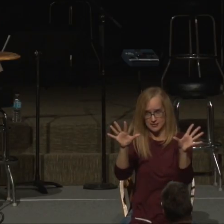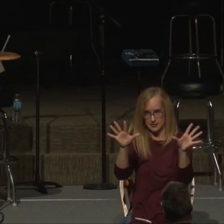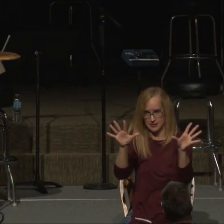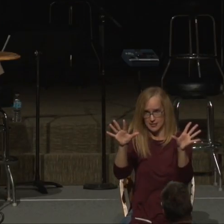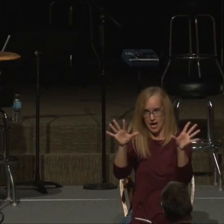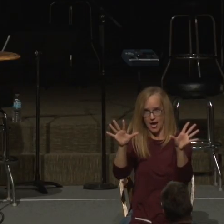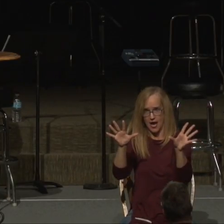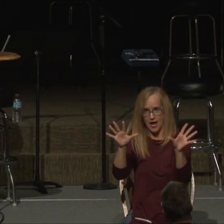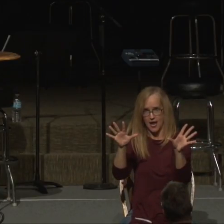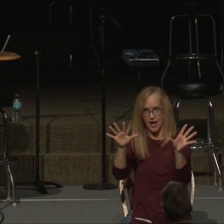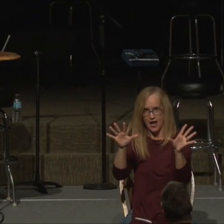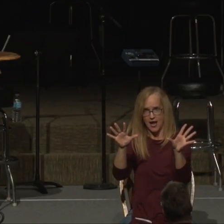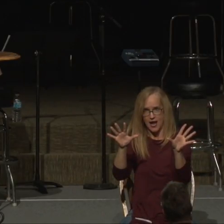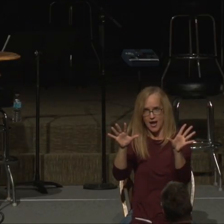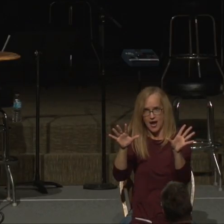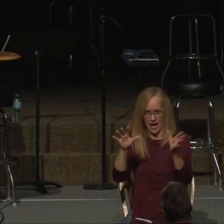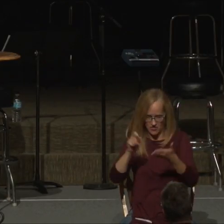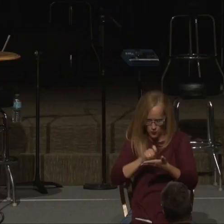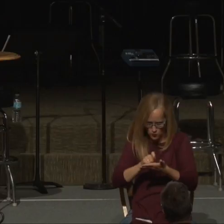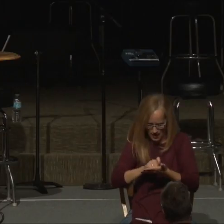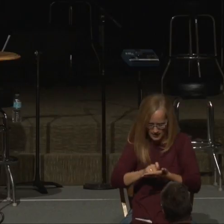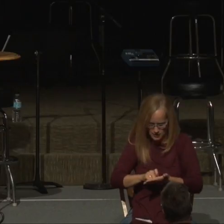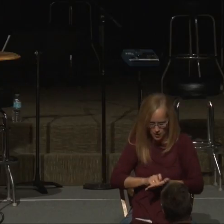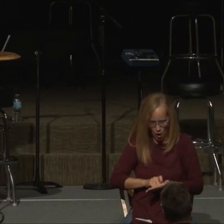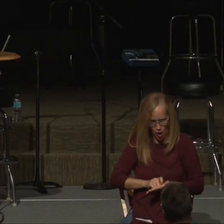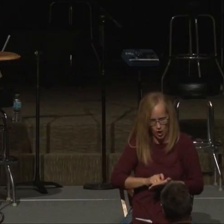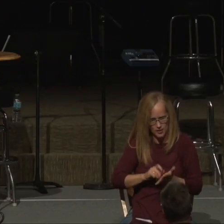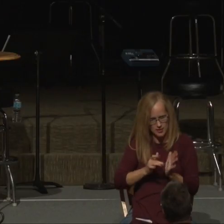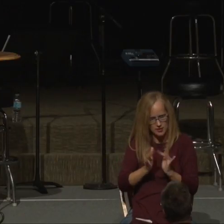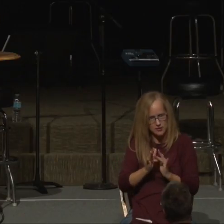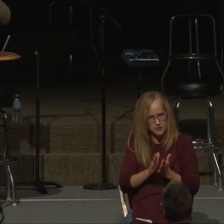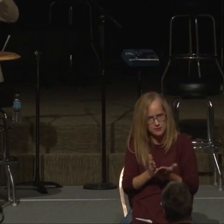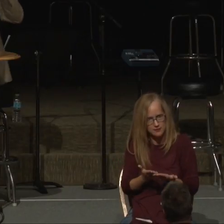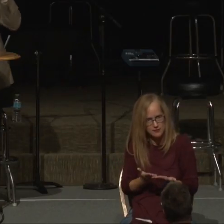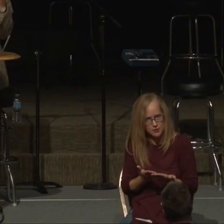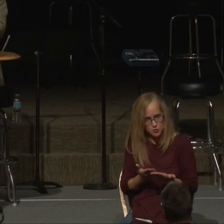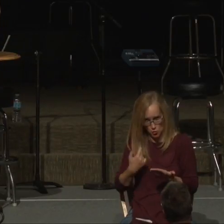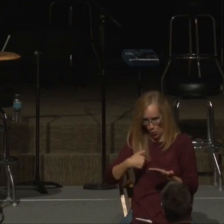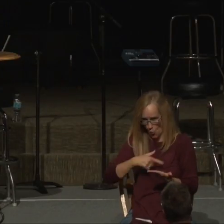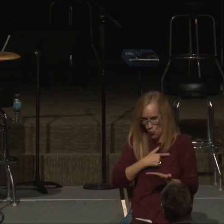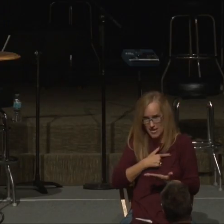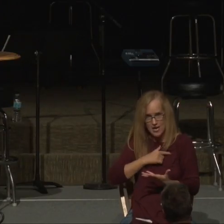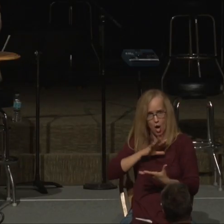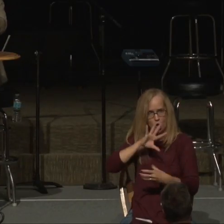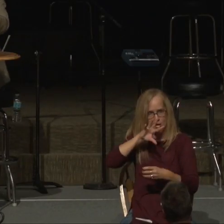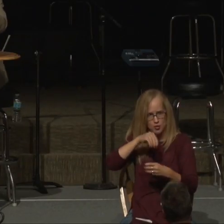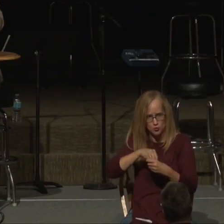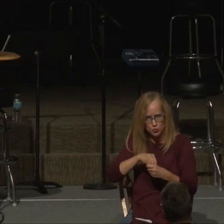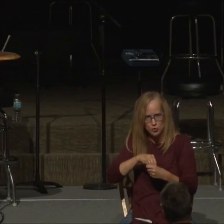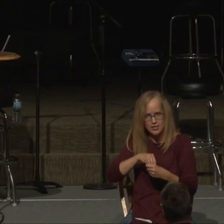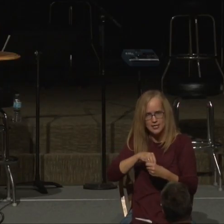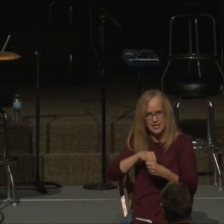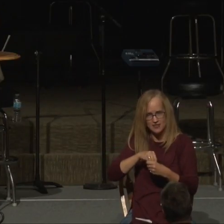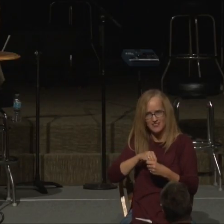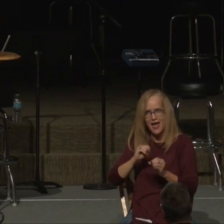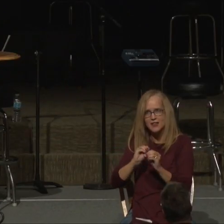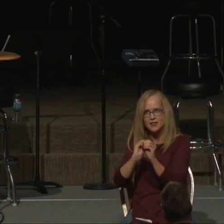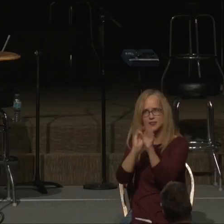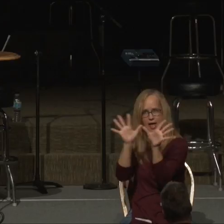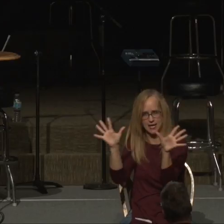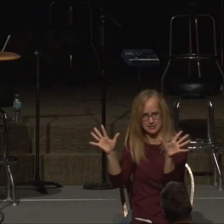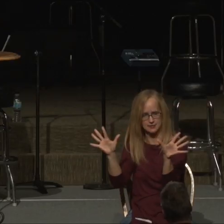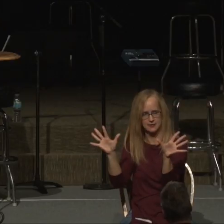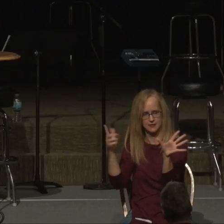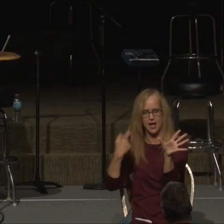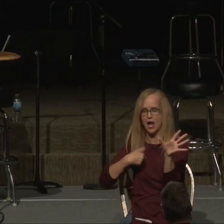superimposes it on the pages of God's word so that we then get included into that light